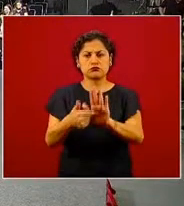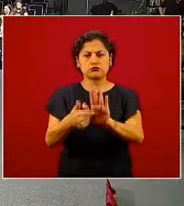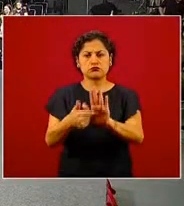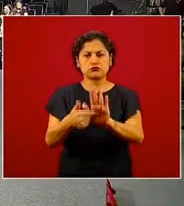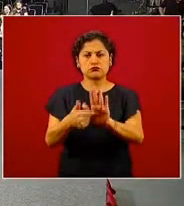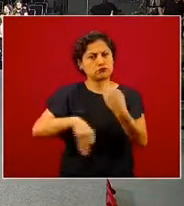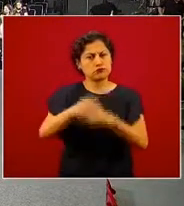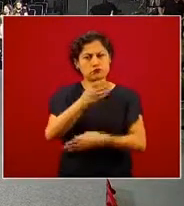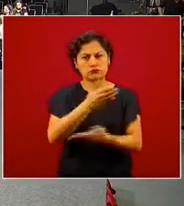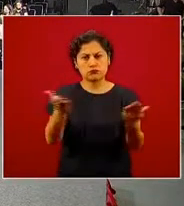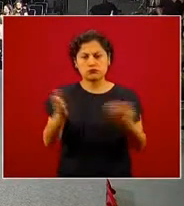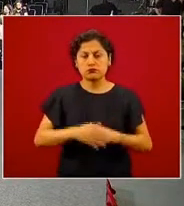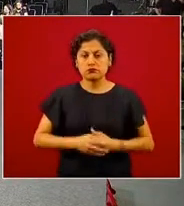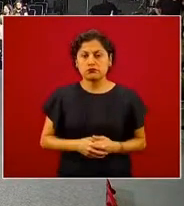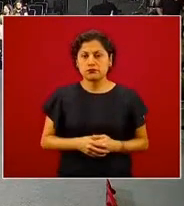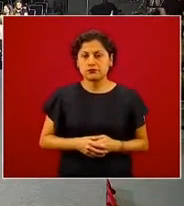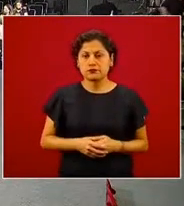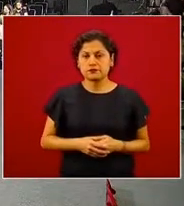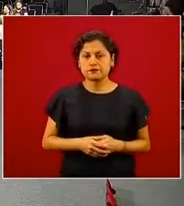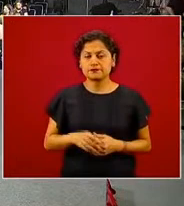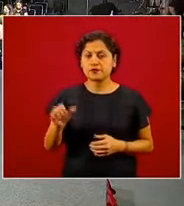Thank you, Alfonso.